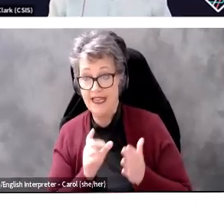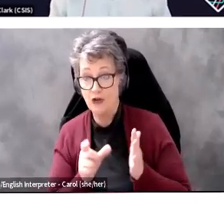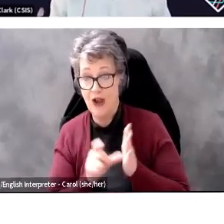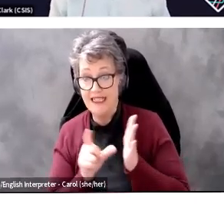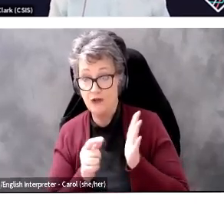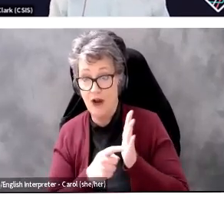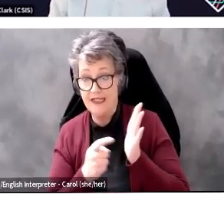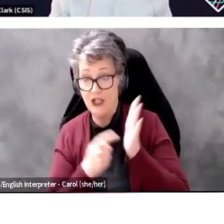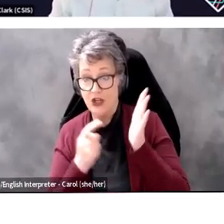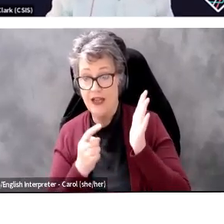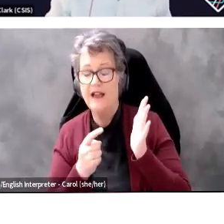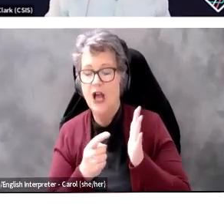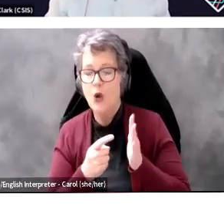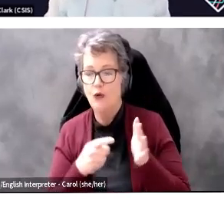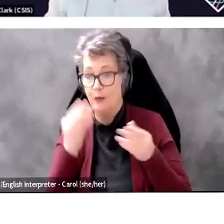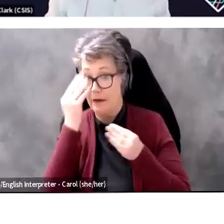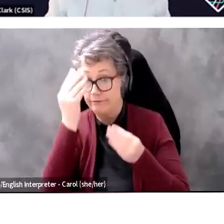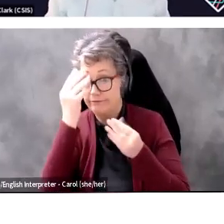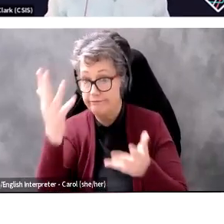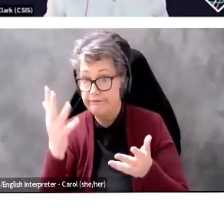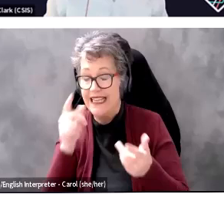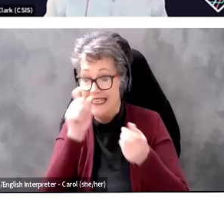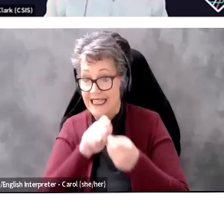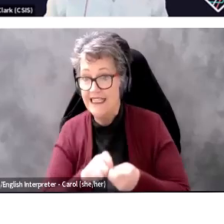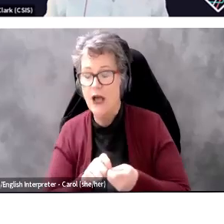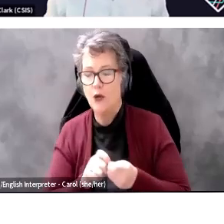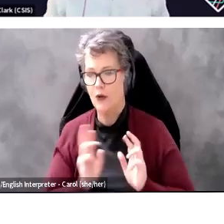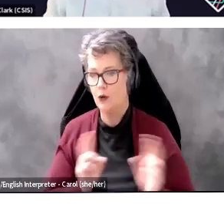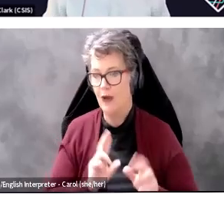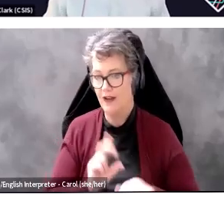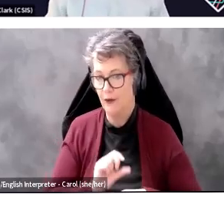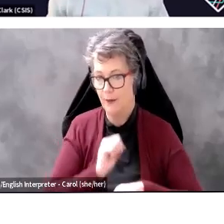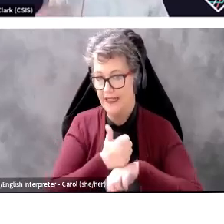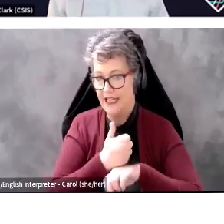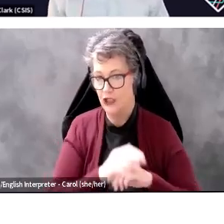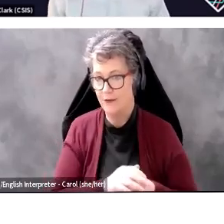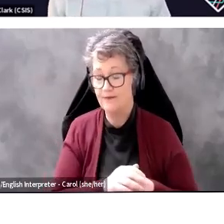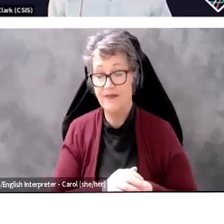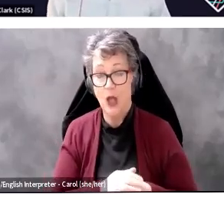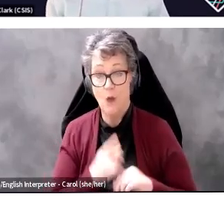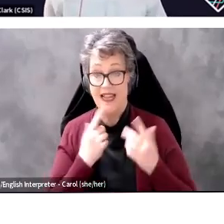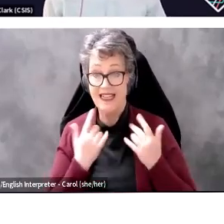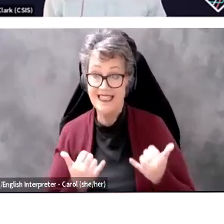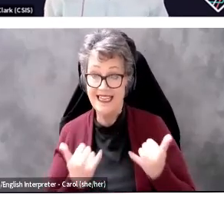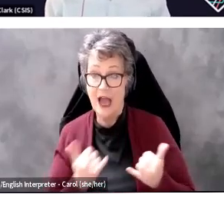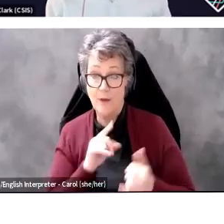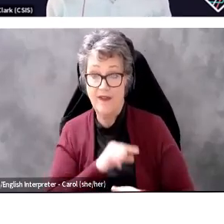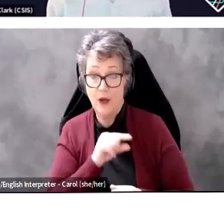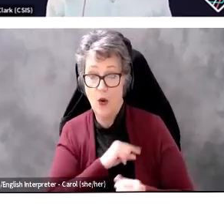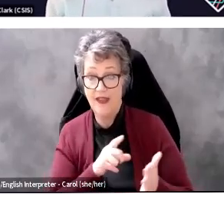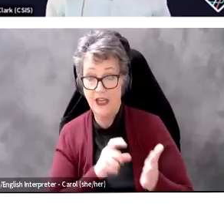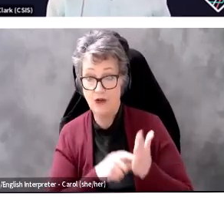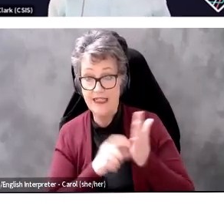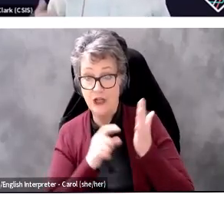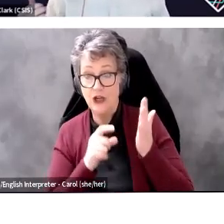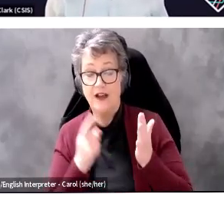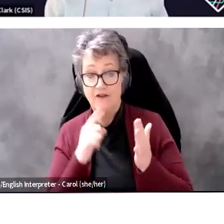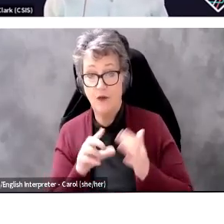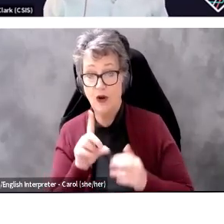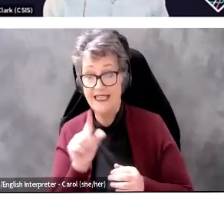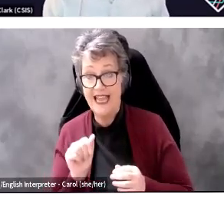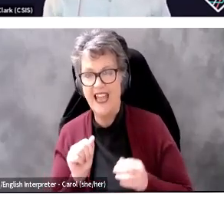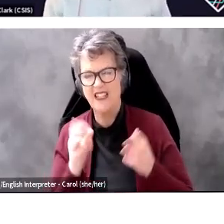communicating that guidance in detail as it becomes ready for implementation. What I can say now about the quality criteria for DA is